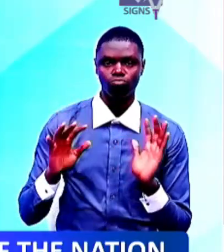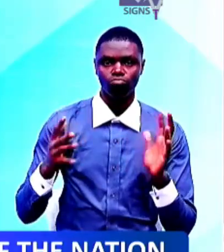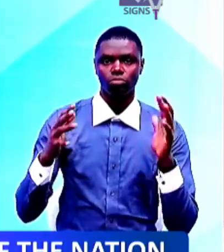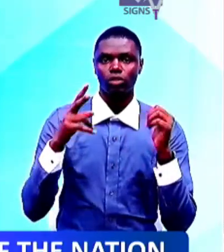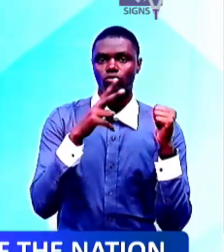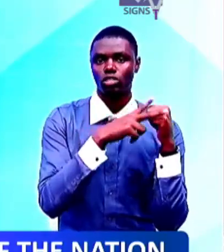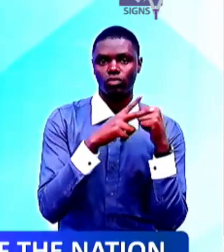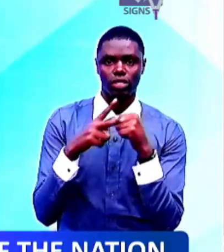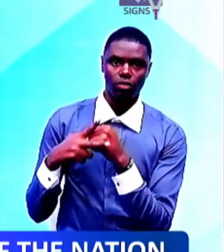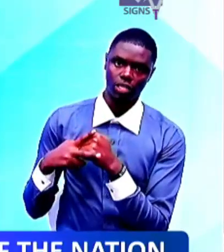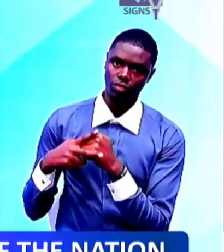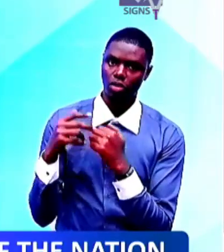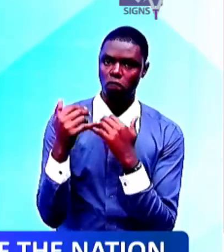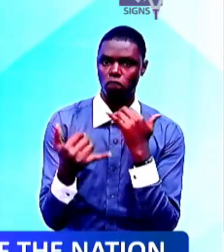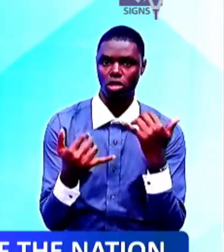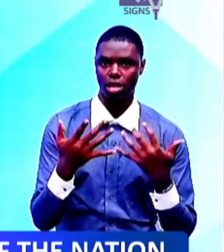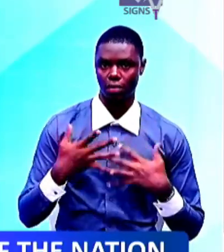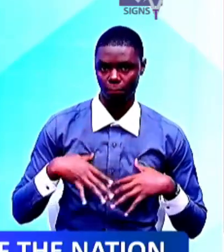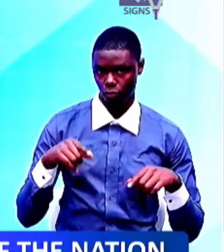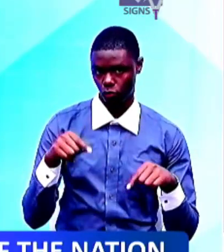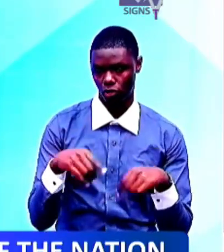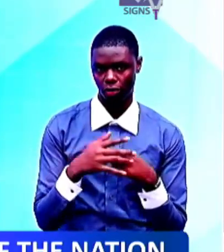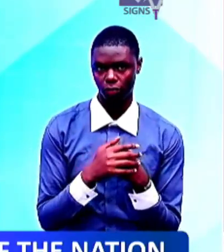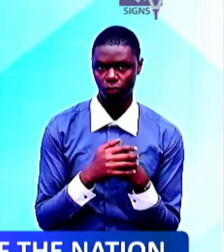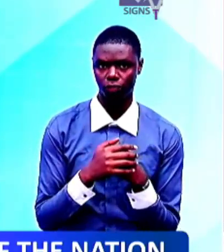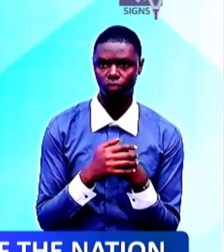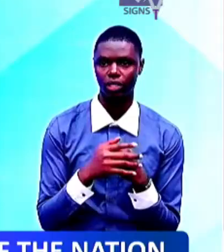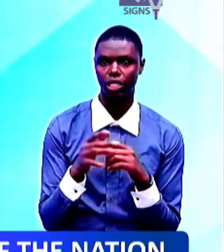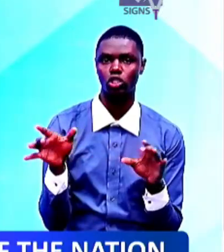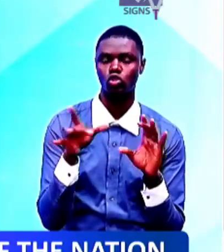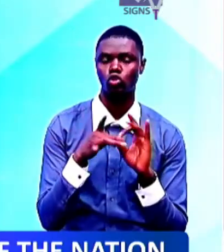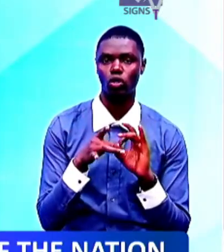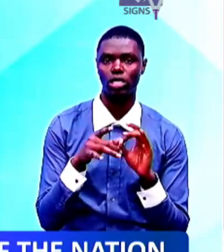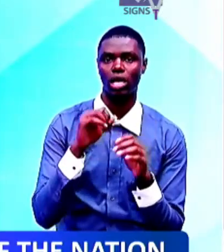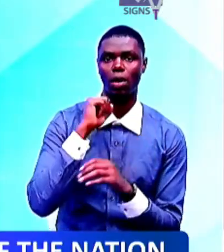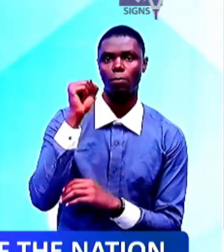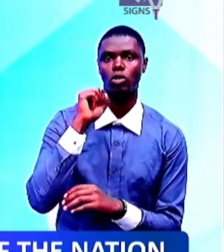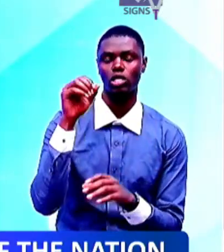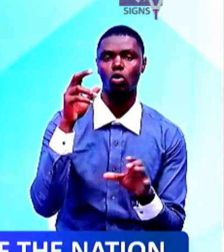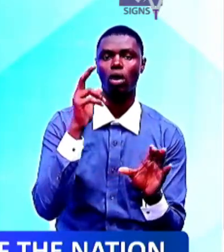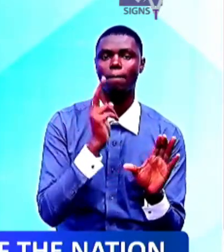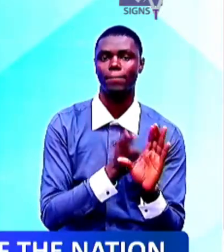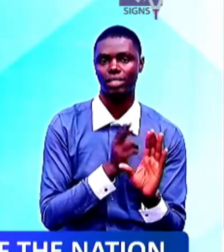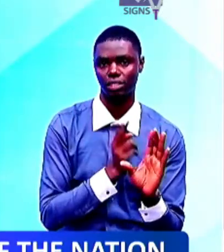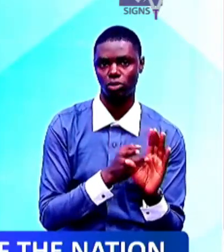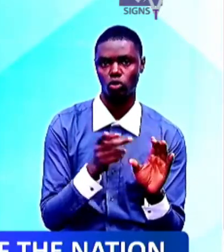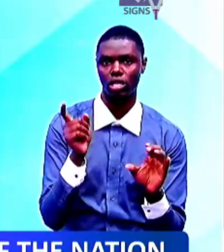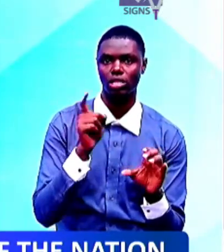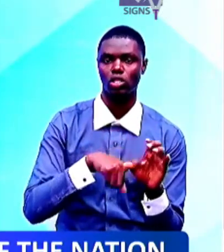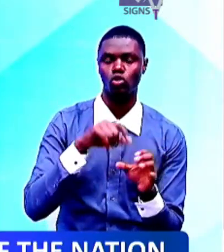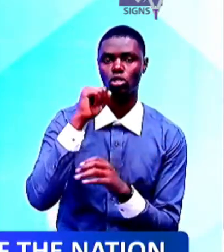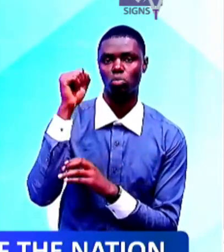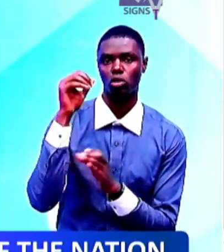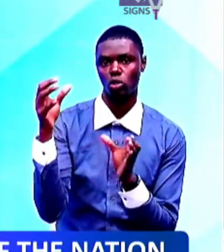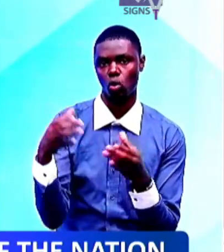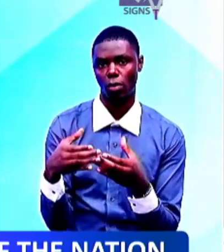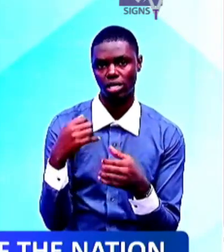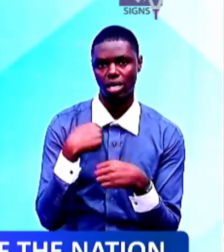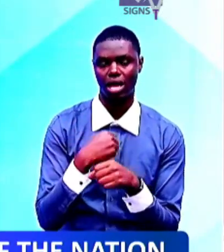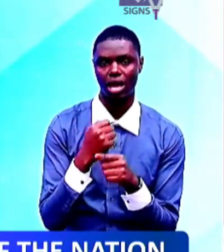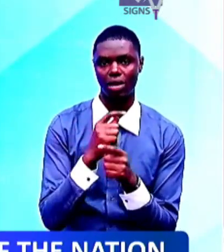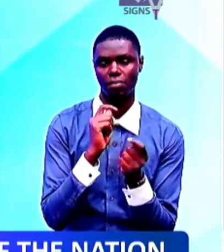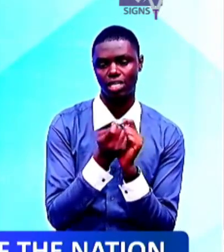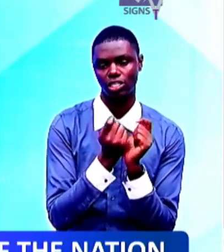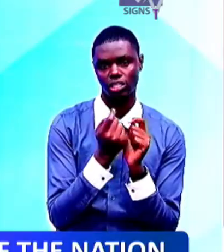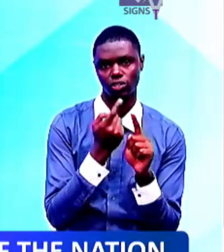Saba Saba, especially for young people today, is joining the political participation. Yeah. They join political parties and make changes from